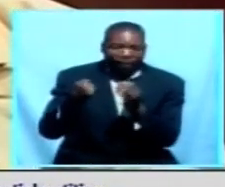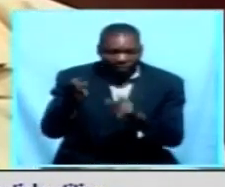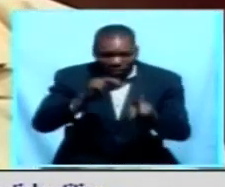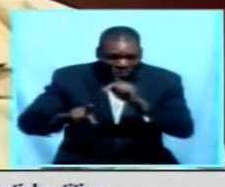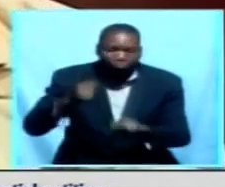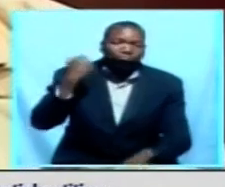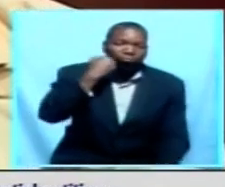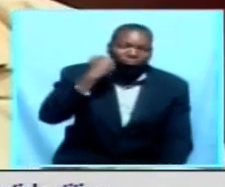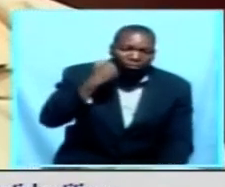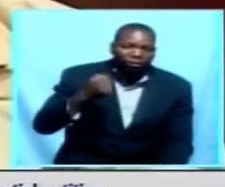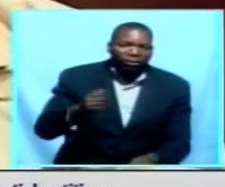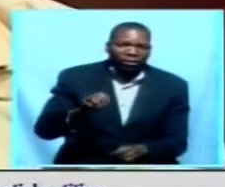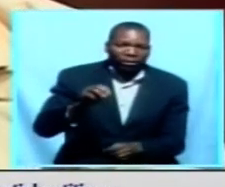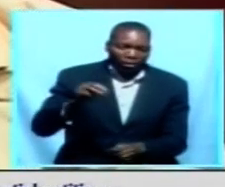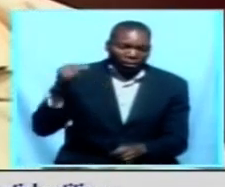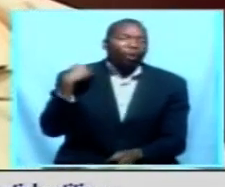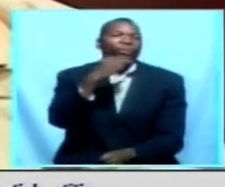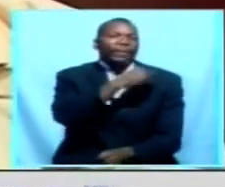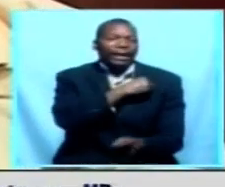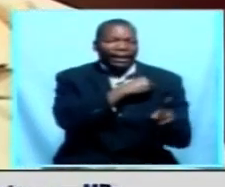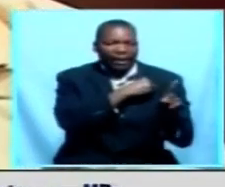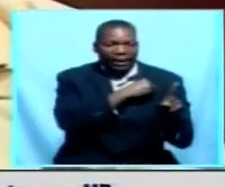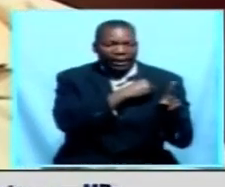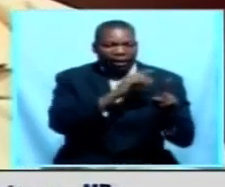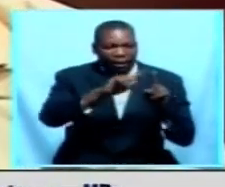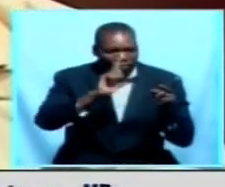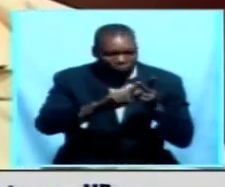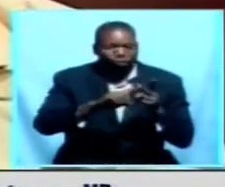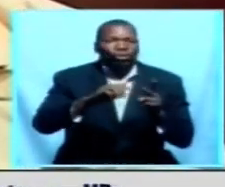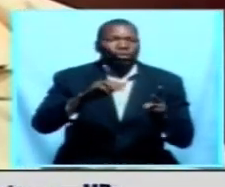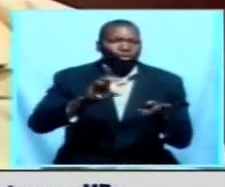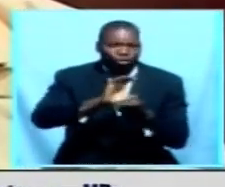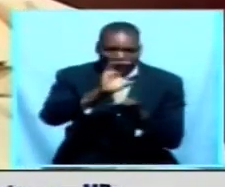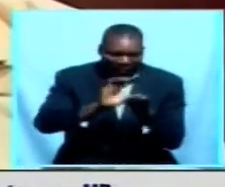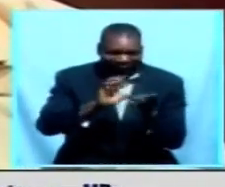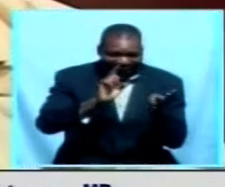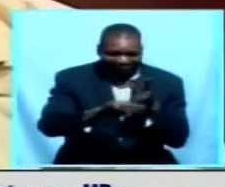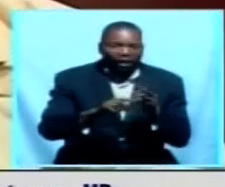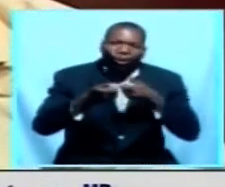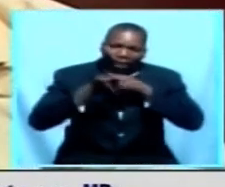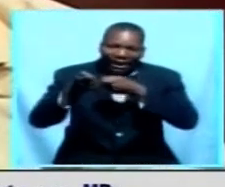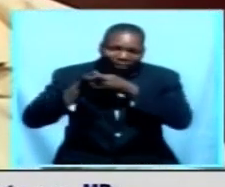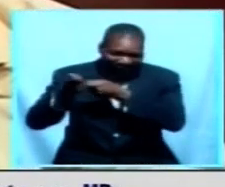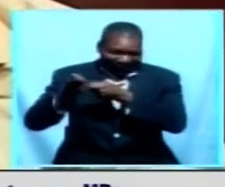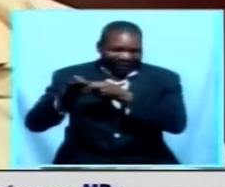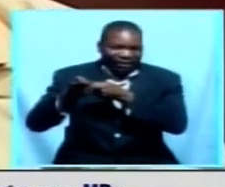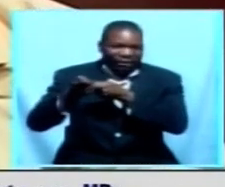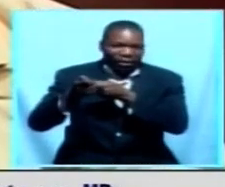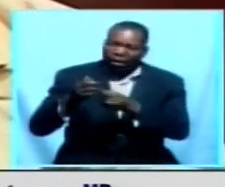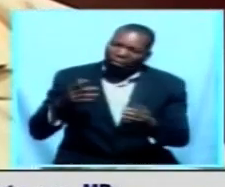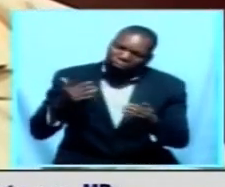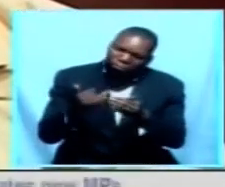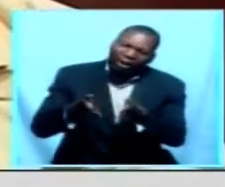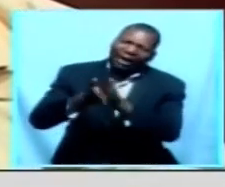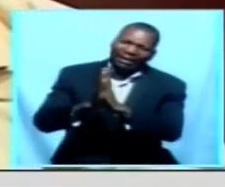in Choma and Monze districts, as well as Mazabuka. We have been calling for